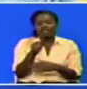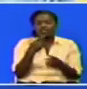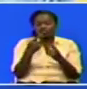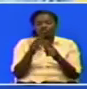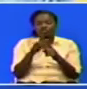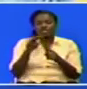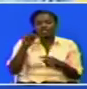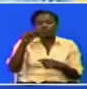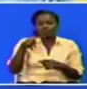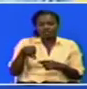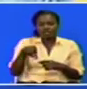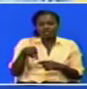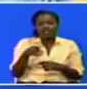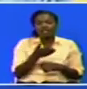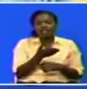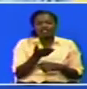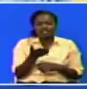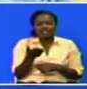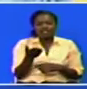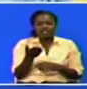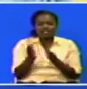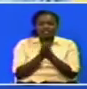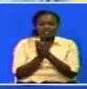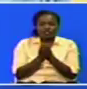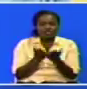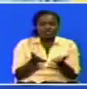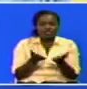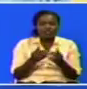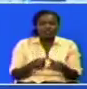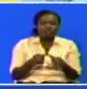that is Ben Washiali. That is a story, as he says, we continue to be following up on.